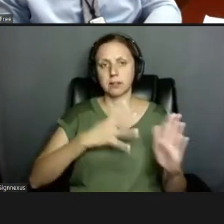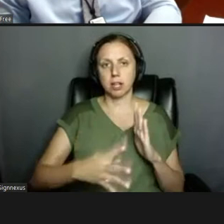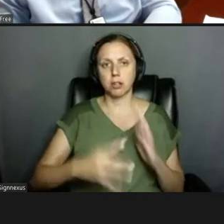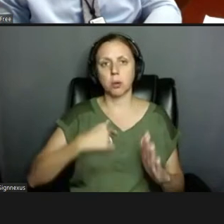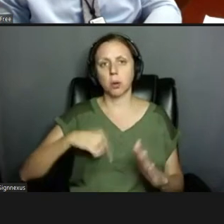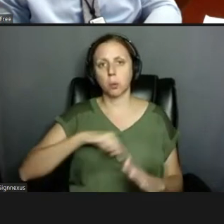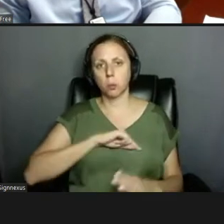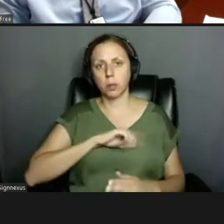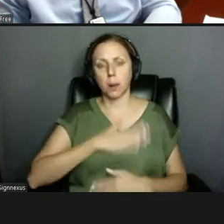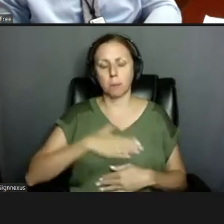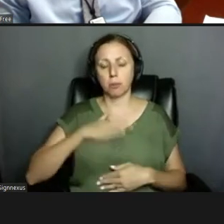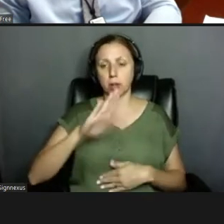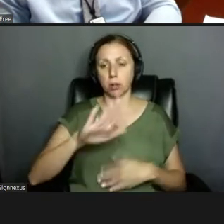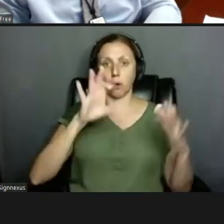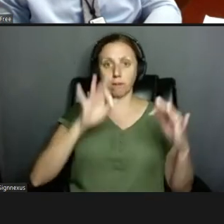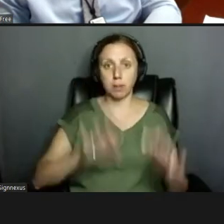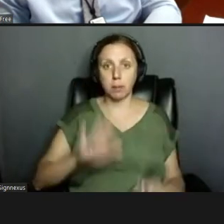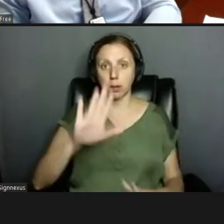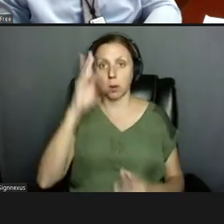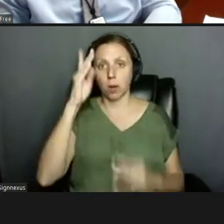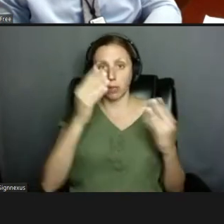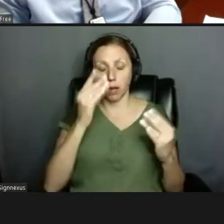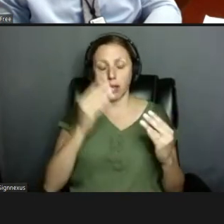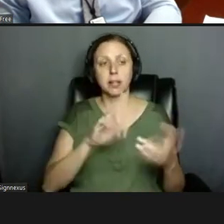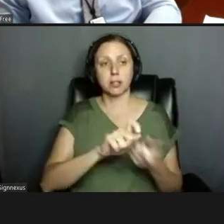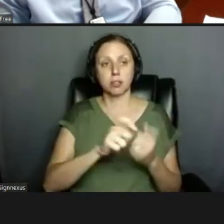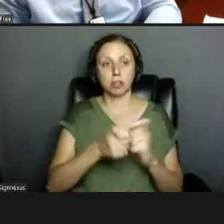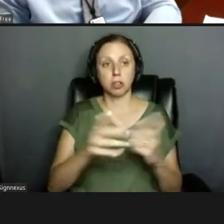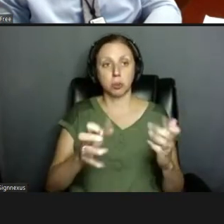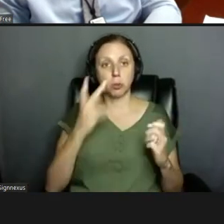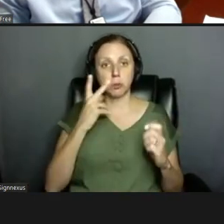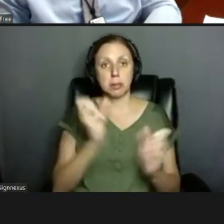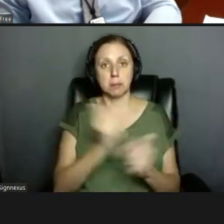in terms of the changes that you'd like to see made. So thank you all